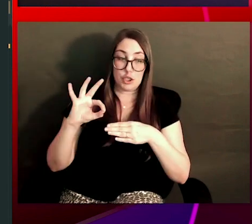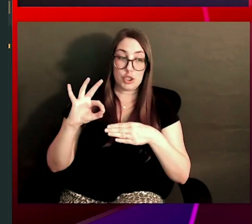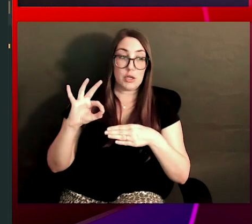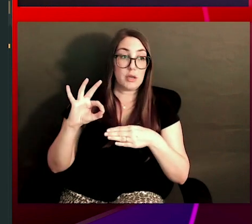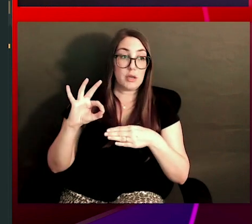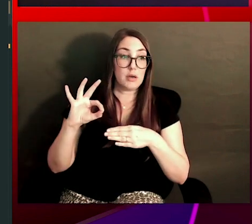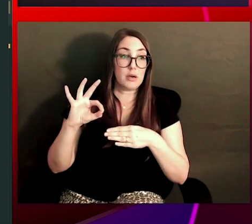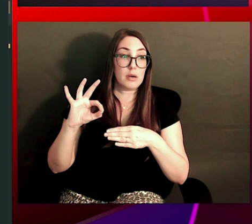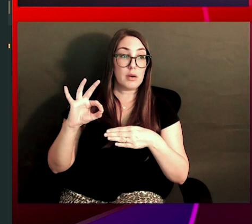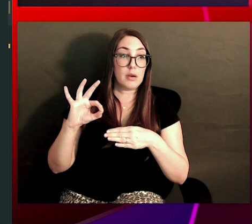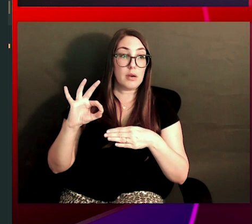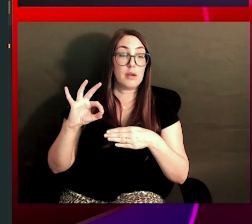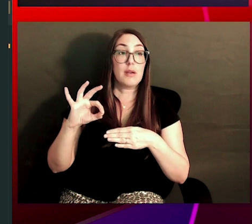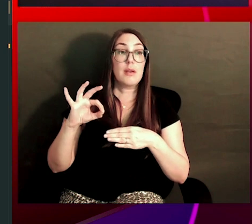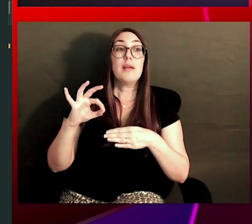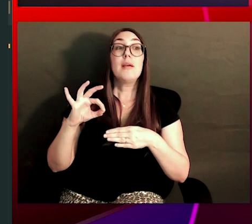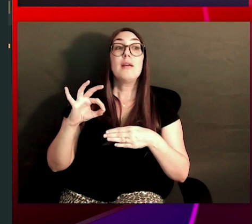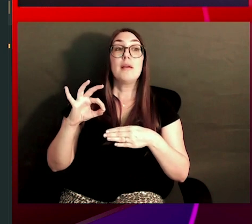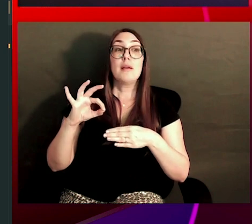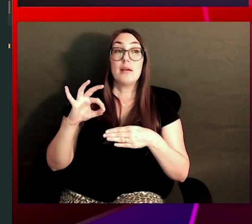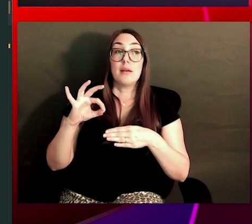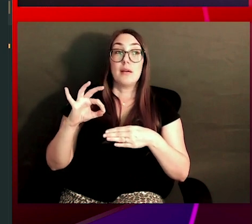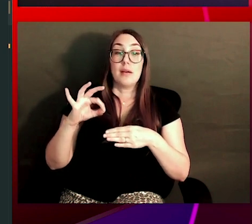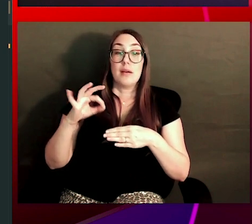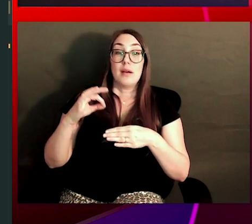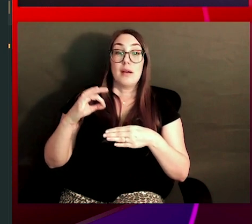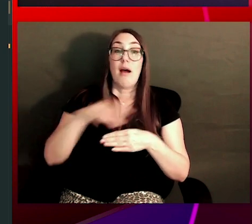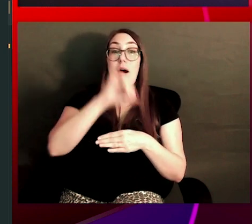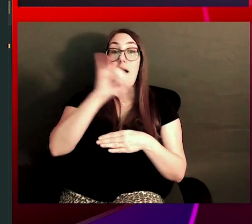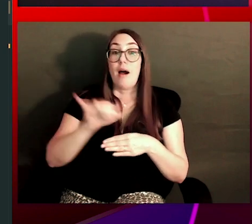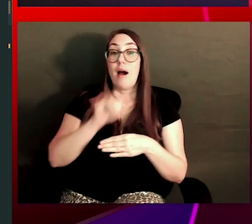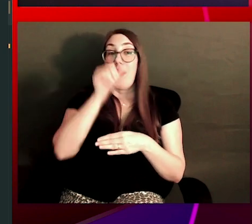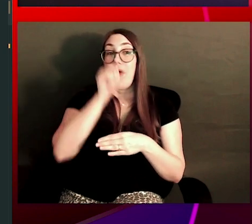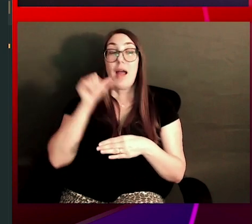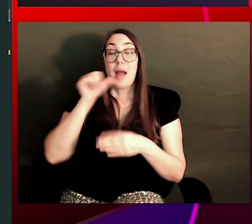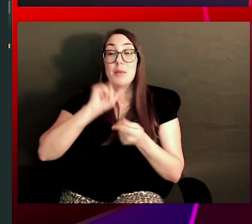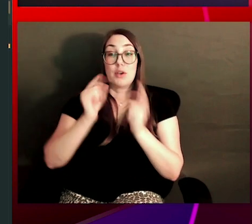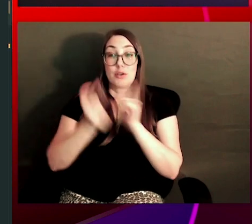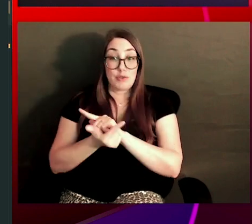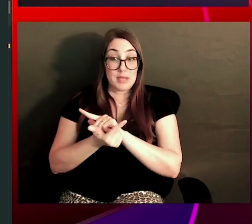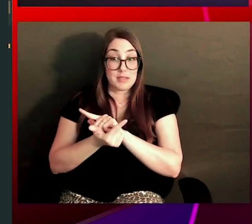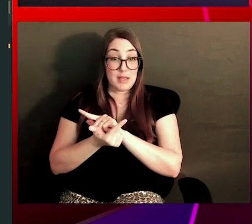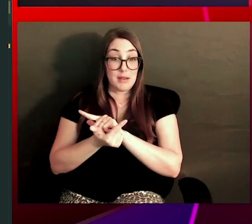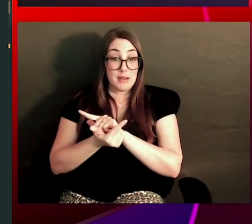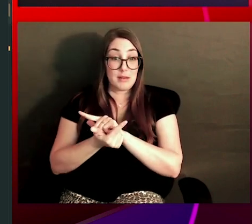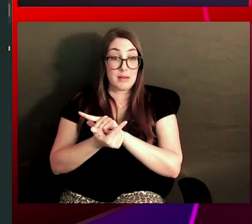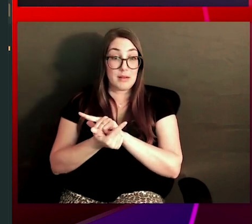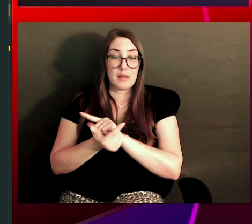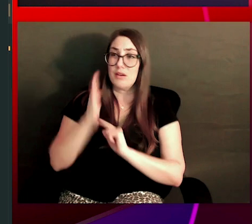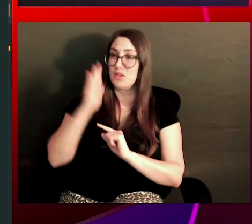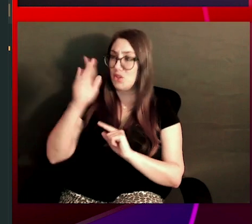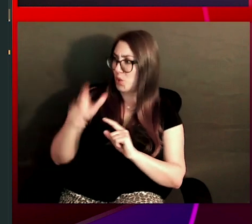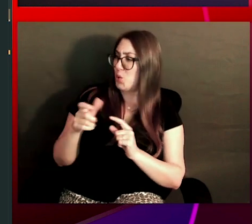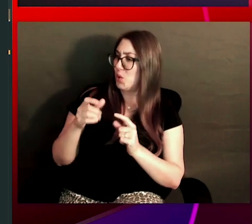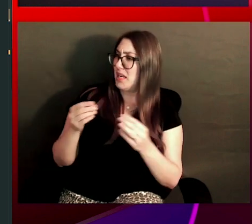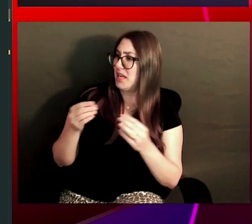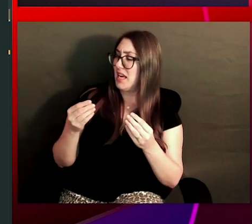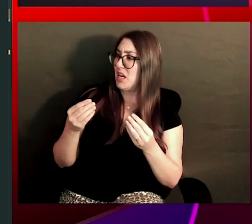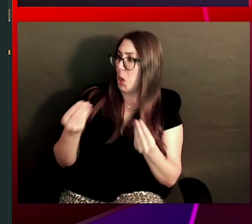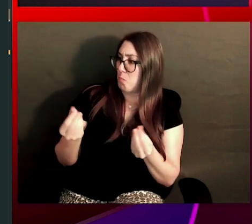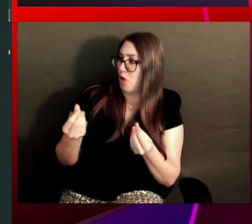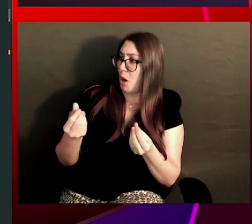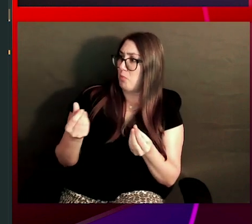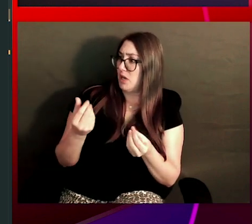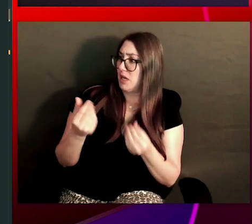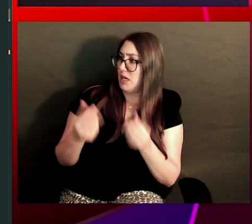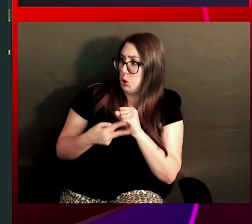And I'm going to give that, whoops, sorry, Amazon Translate. There we go. And you'll need a property to store that in, right? Yep.